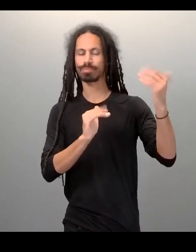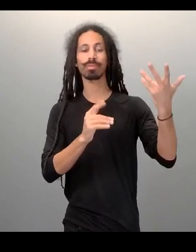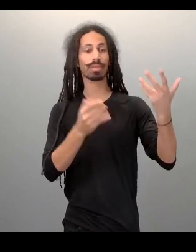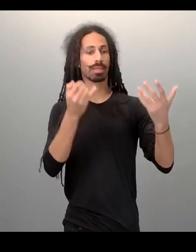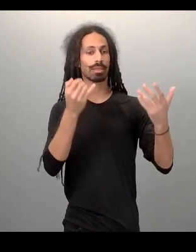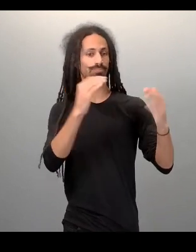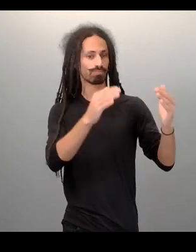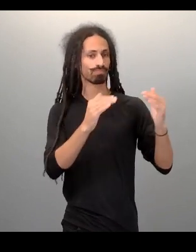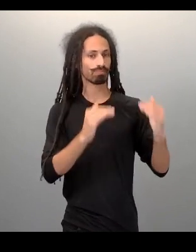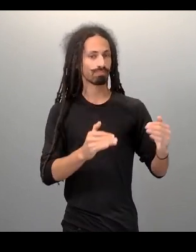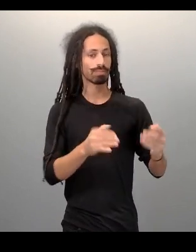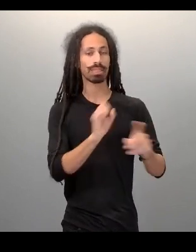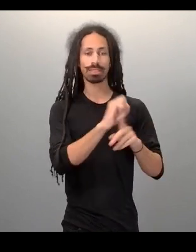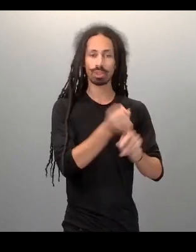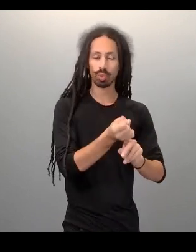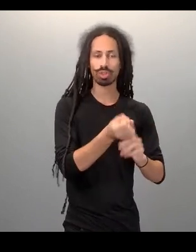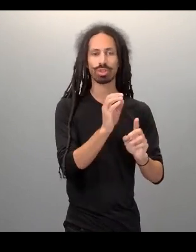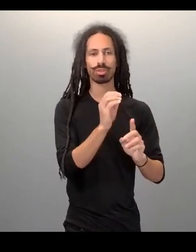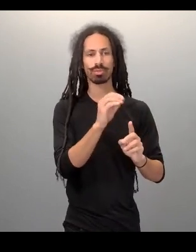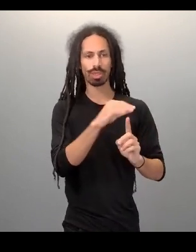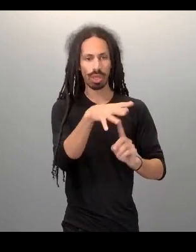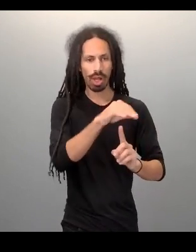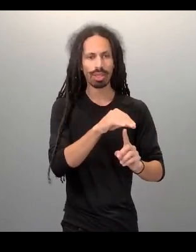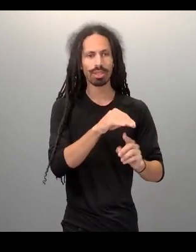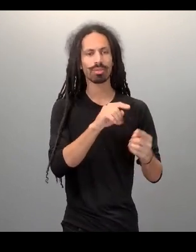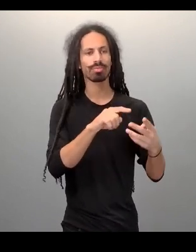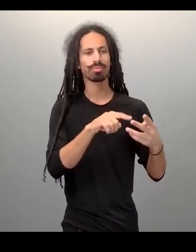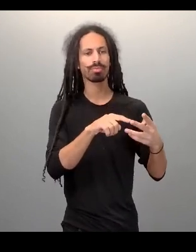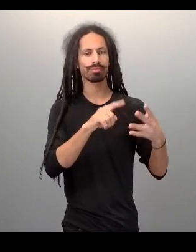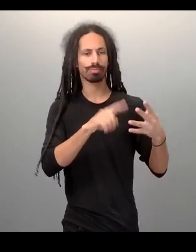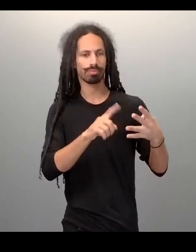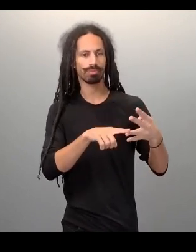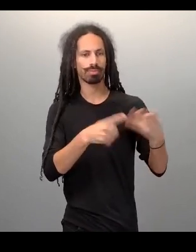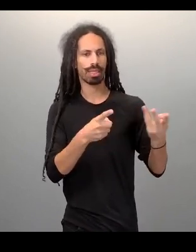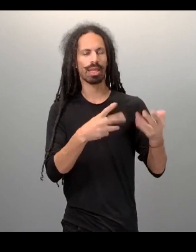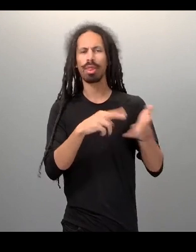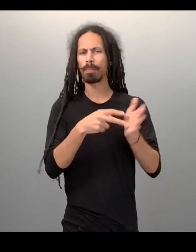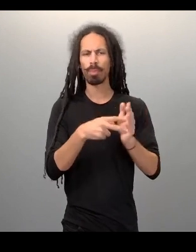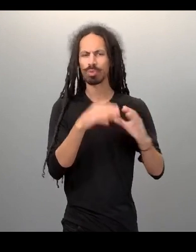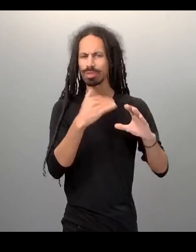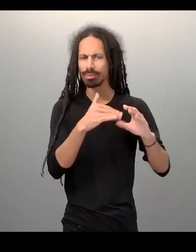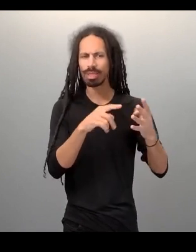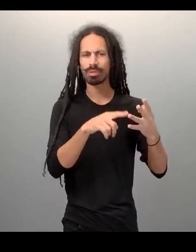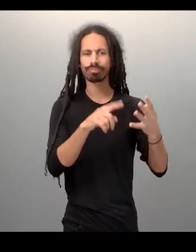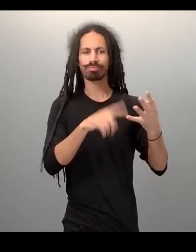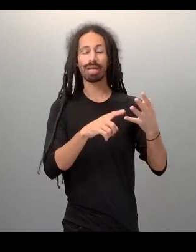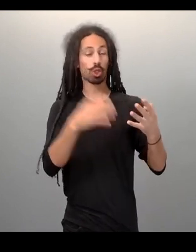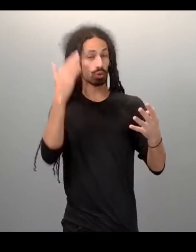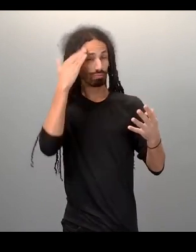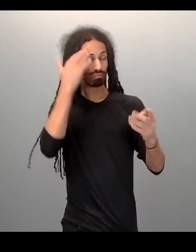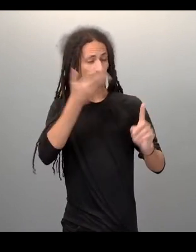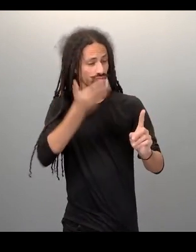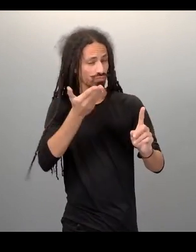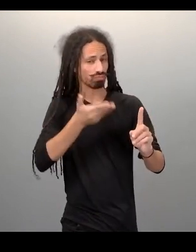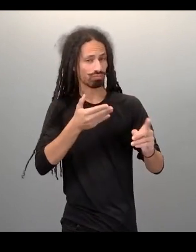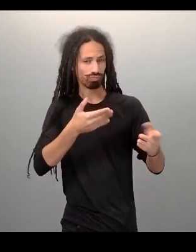context, what is the purpose of the email, and how well do you know the person that you're going to be